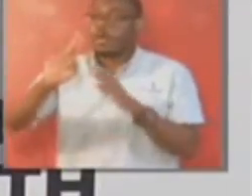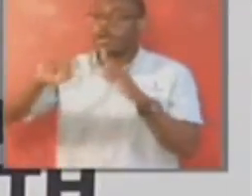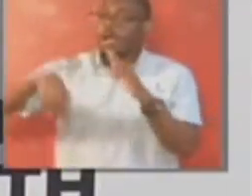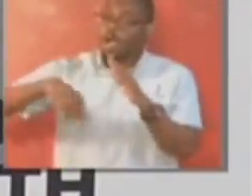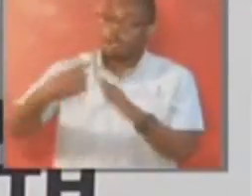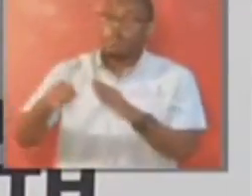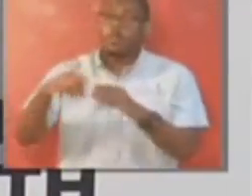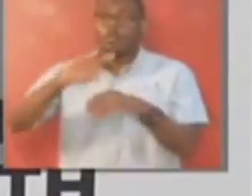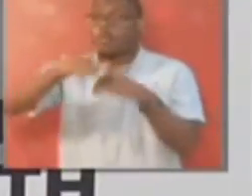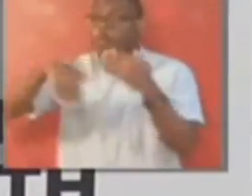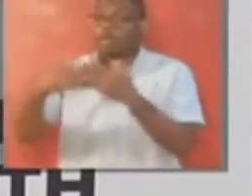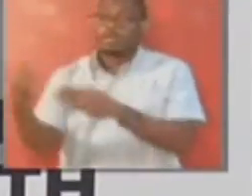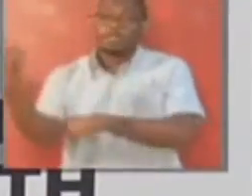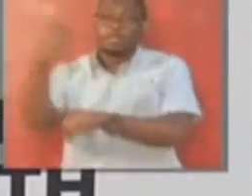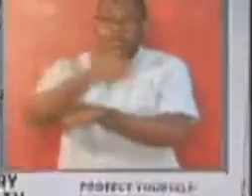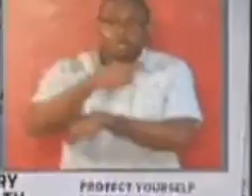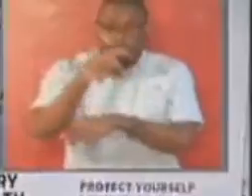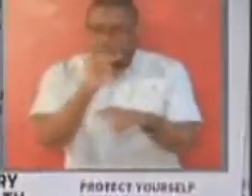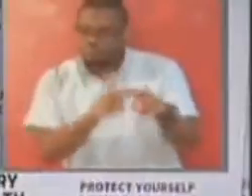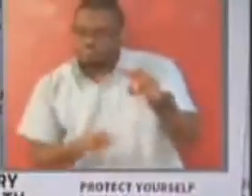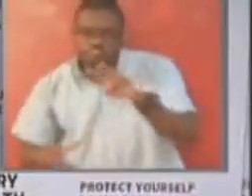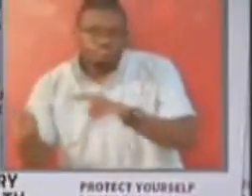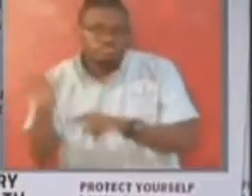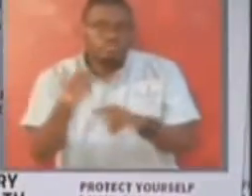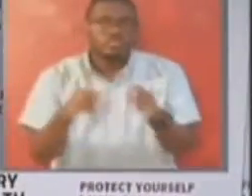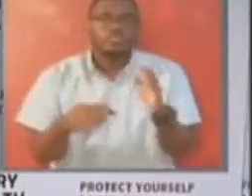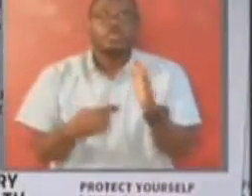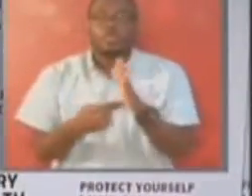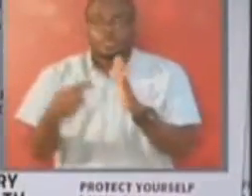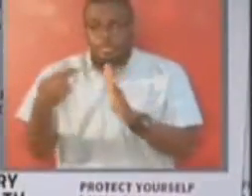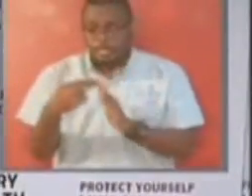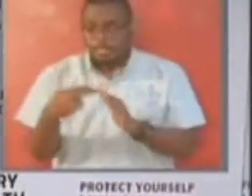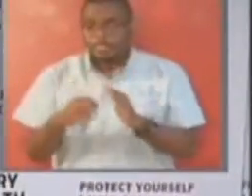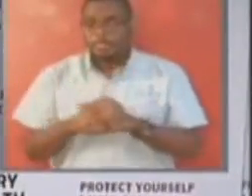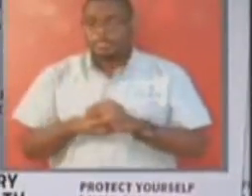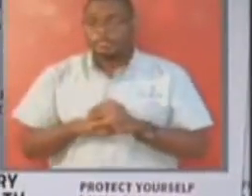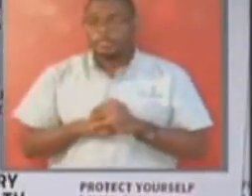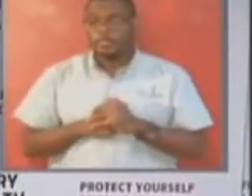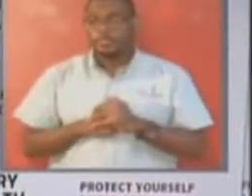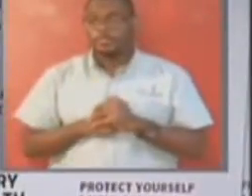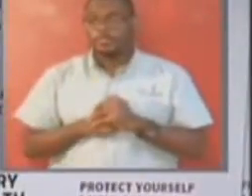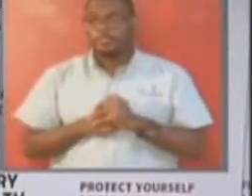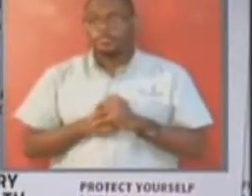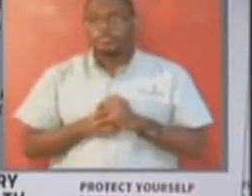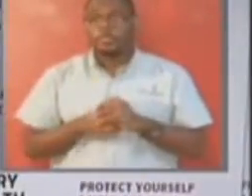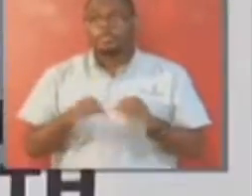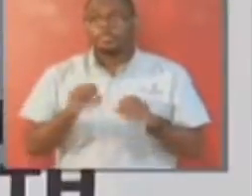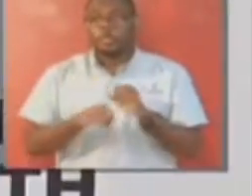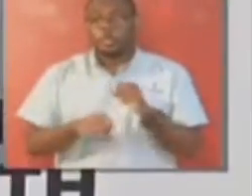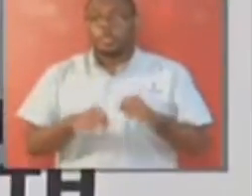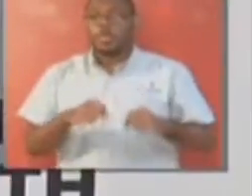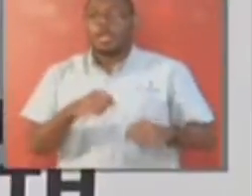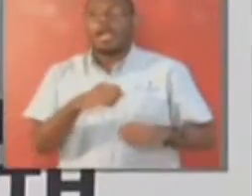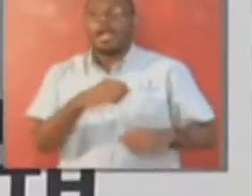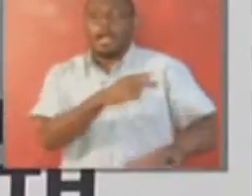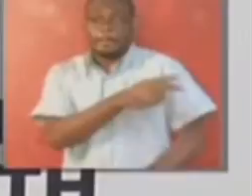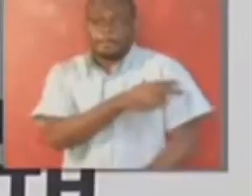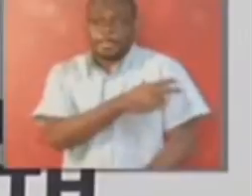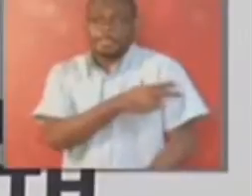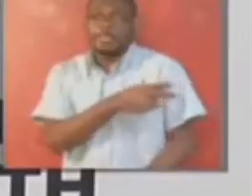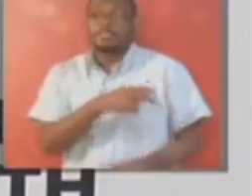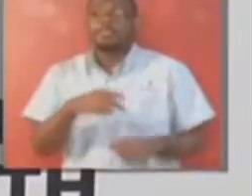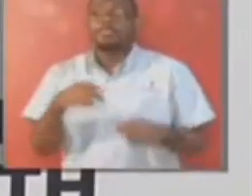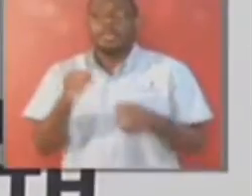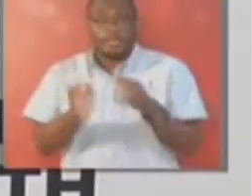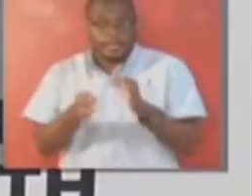our step-down facilities and quarantine facilities. So Defense Force has been doing it throughout. If you have those instances,